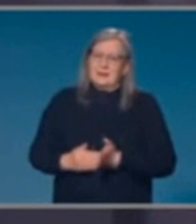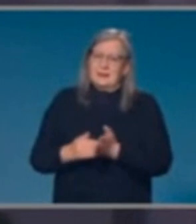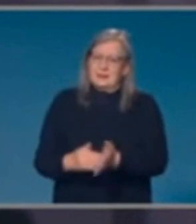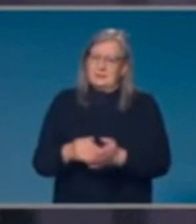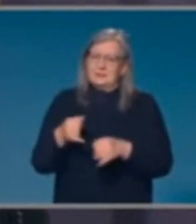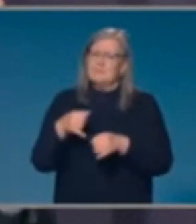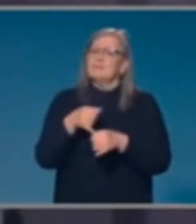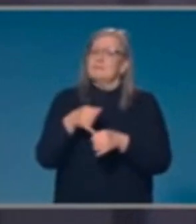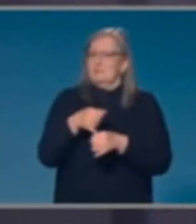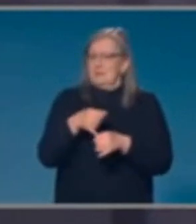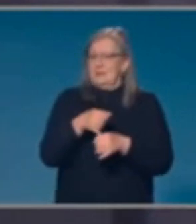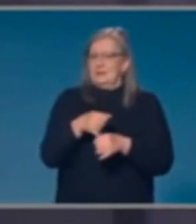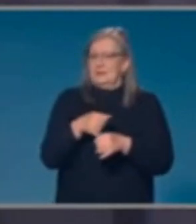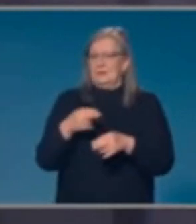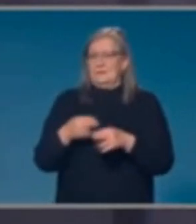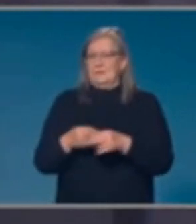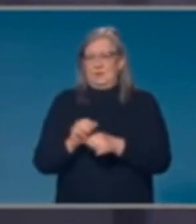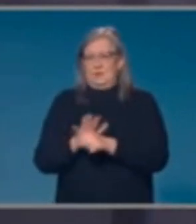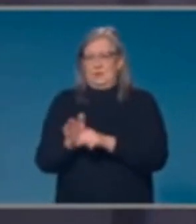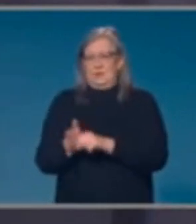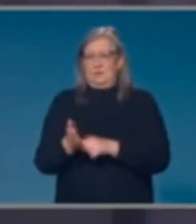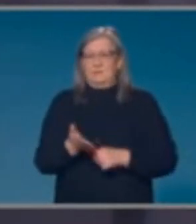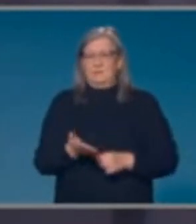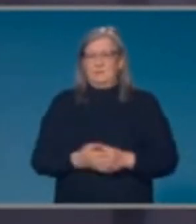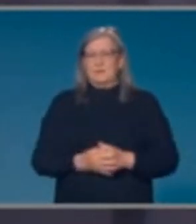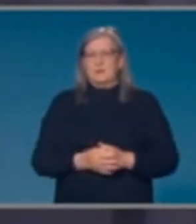so if we think about it in three sort of layers, there